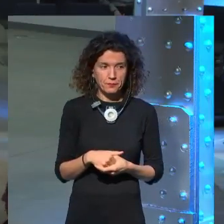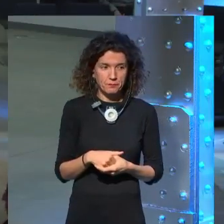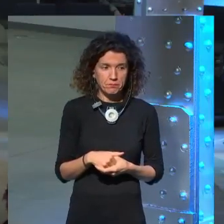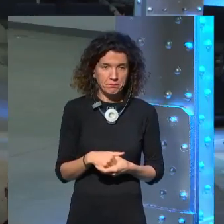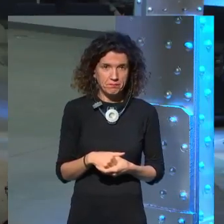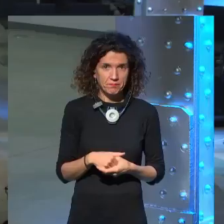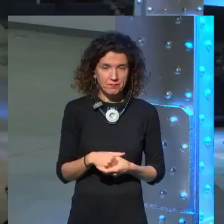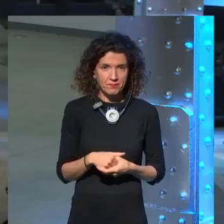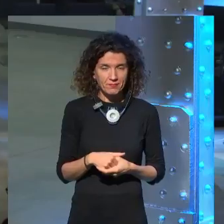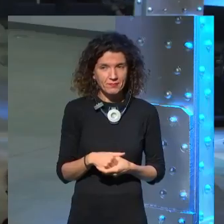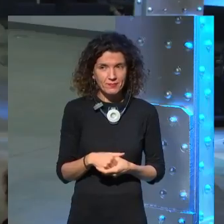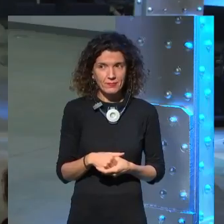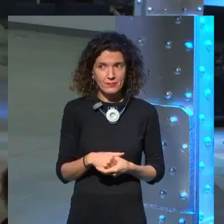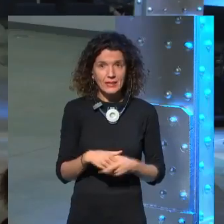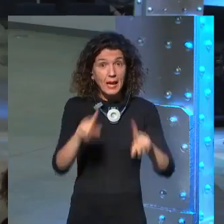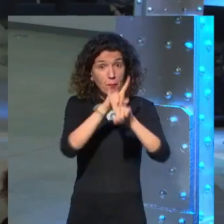It's a great question.